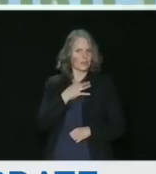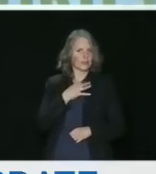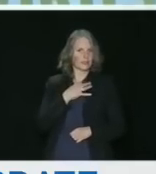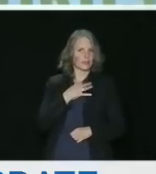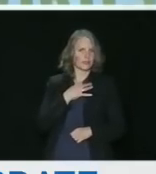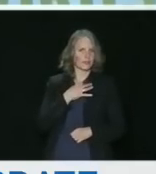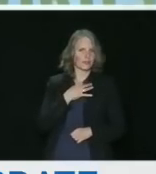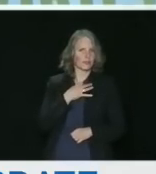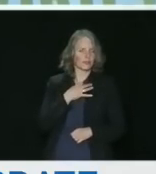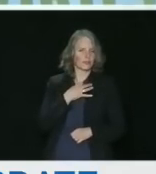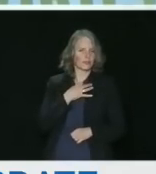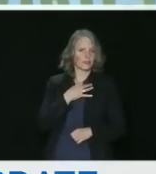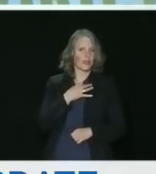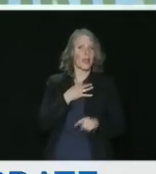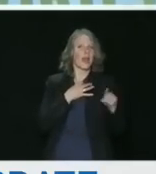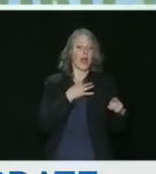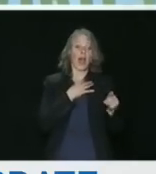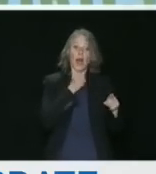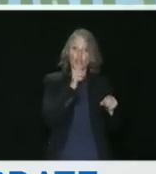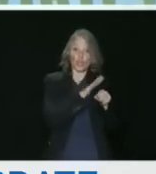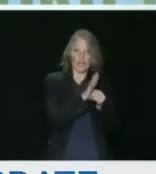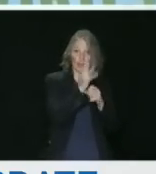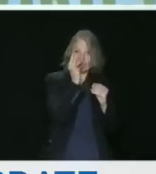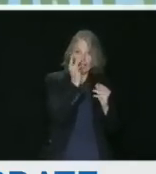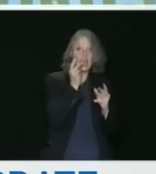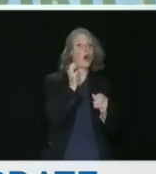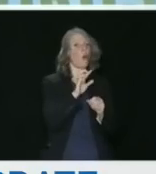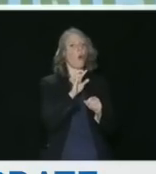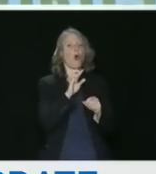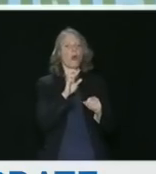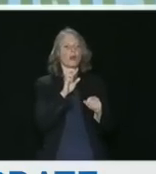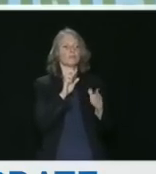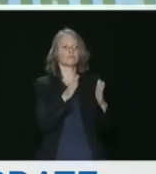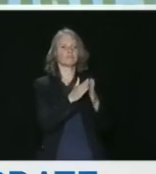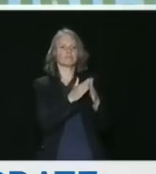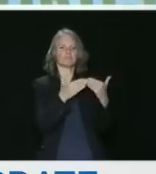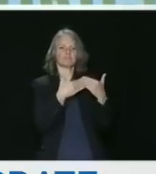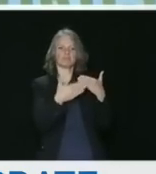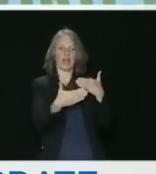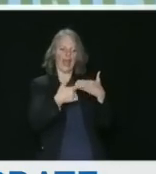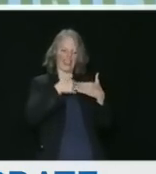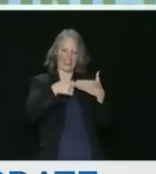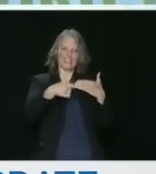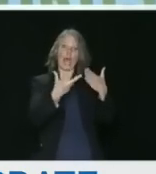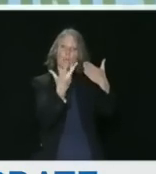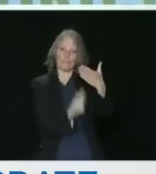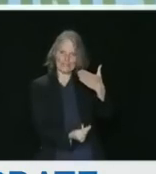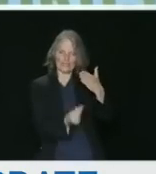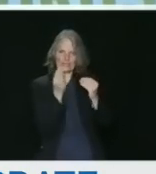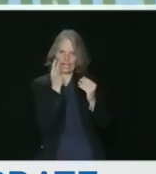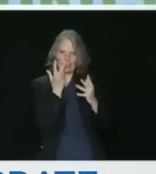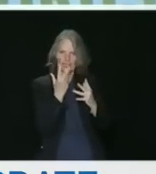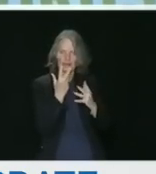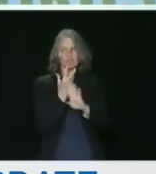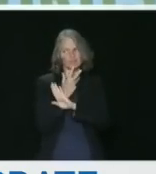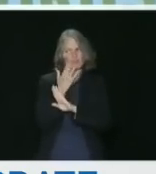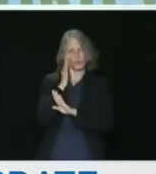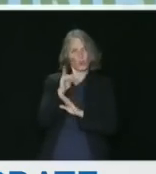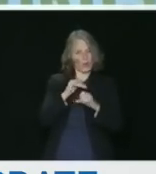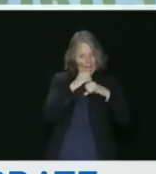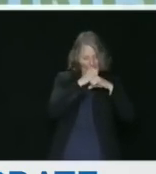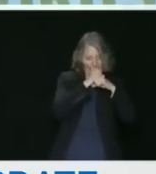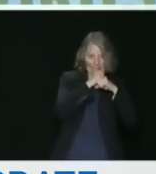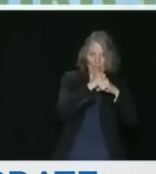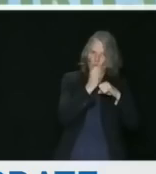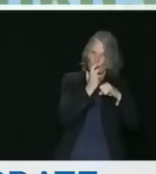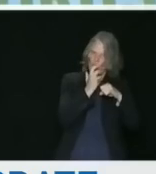the incomplete data. There's always a lag. To sequence genomes is actually quite a